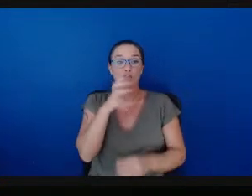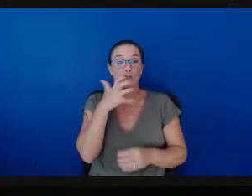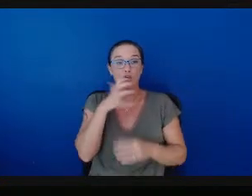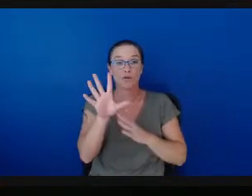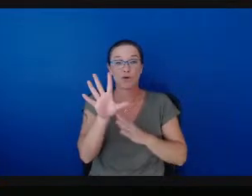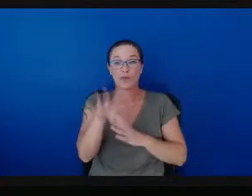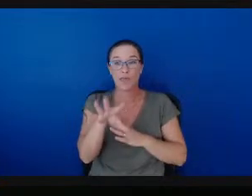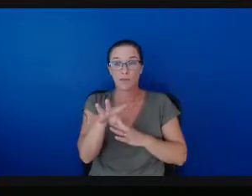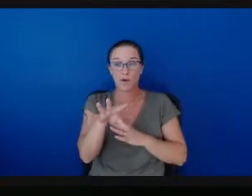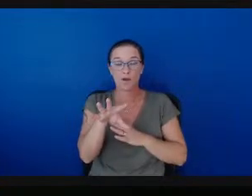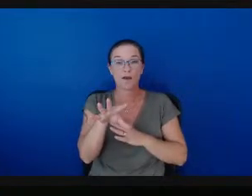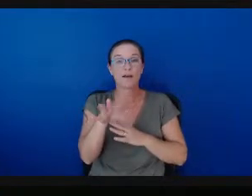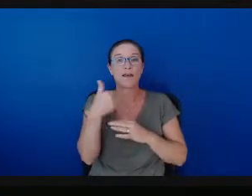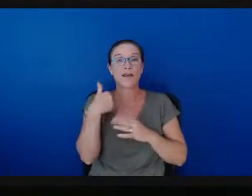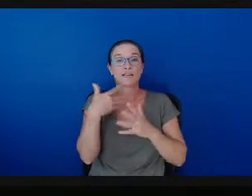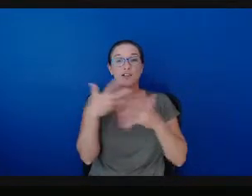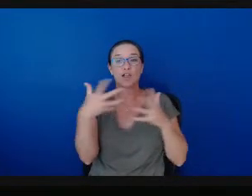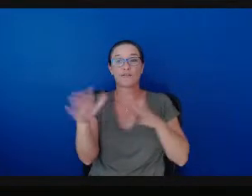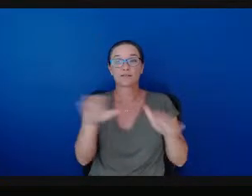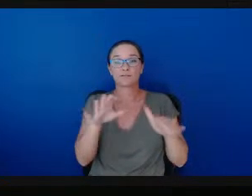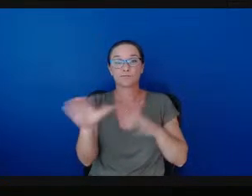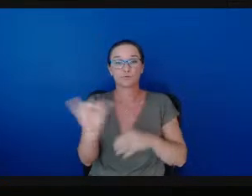lot of this activity as well. There it is.